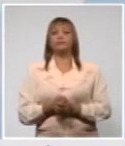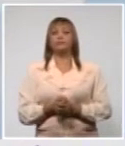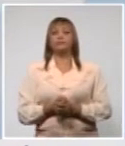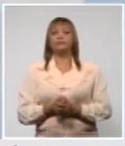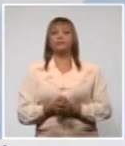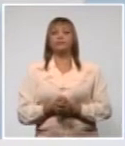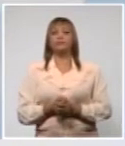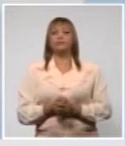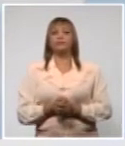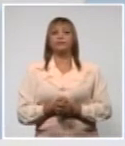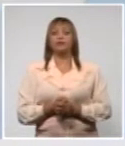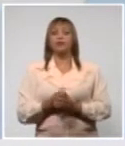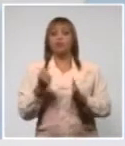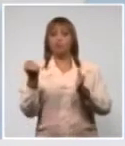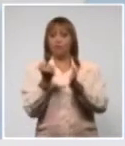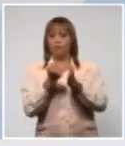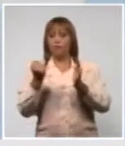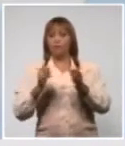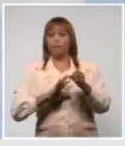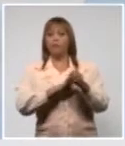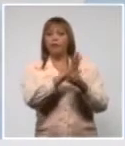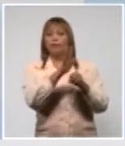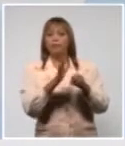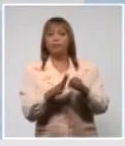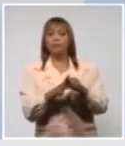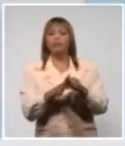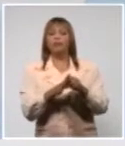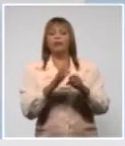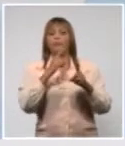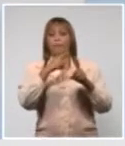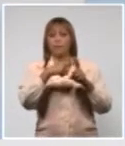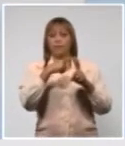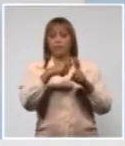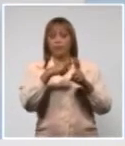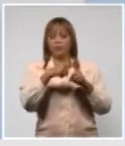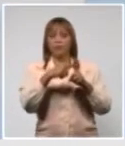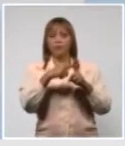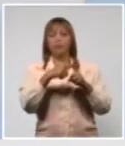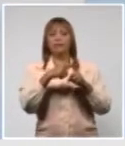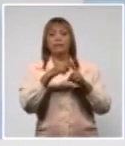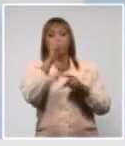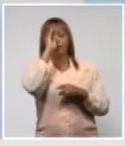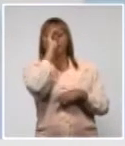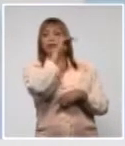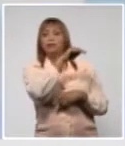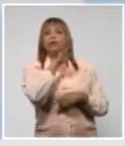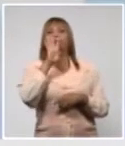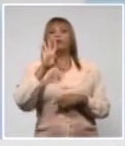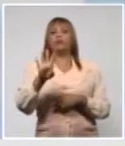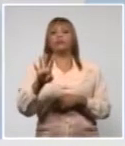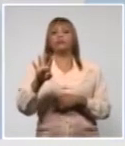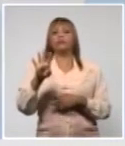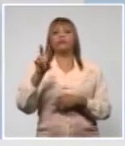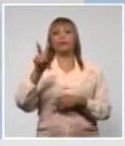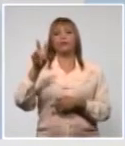3,784 under medical supervision, and 421 are confirmed active